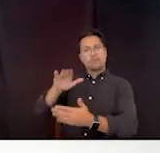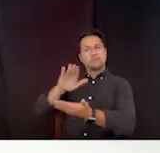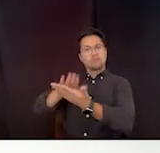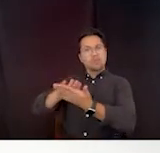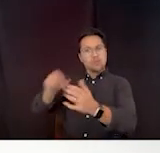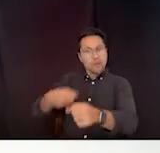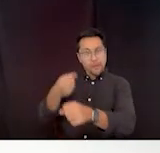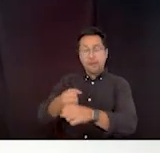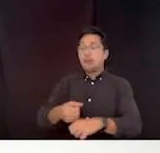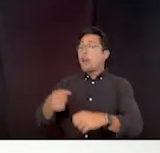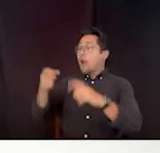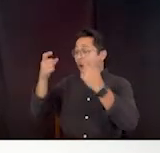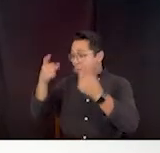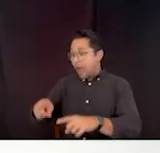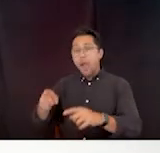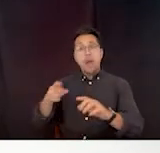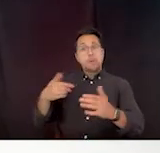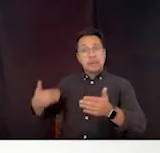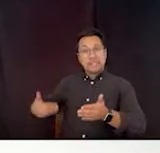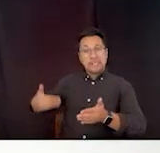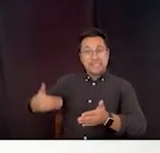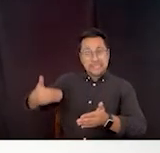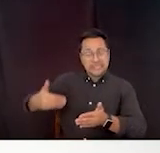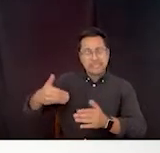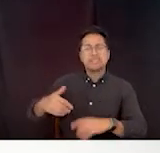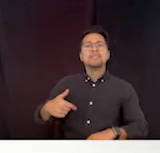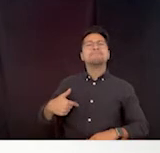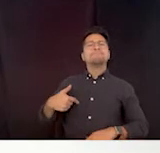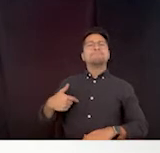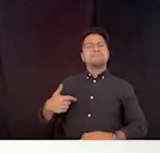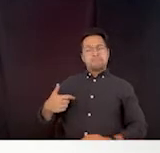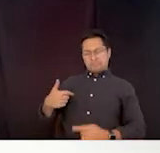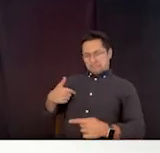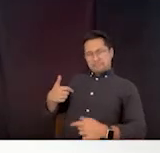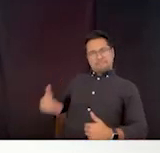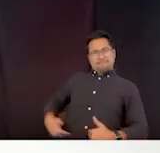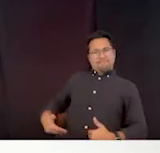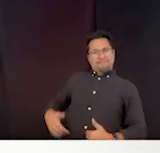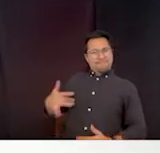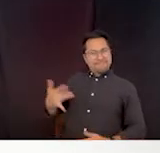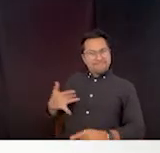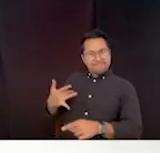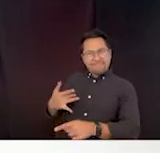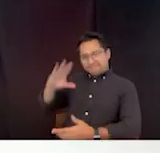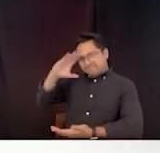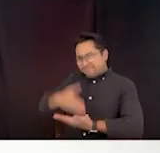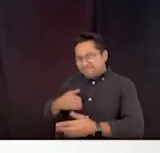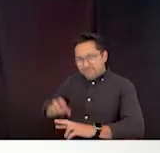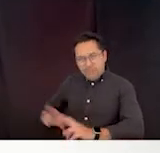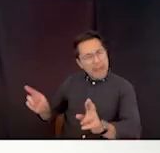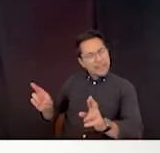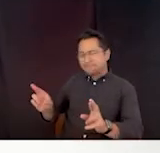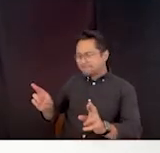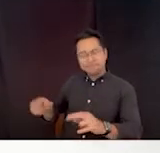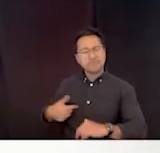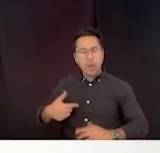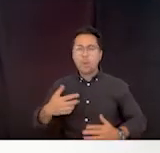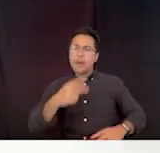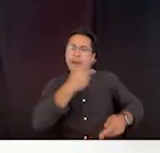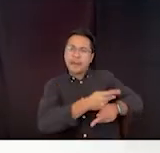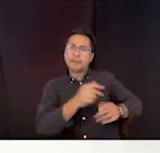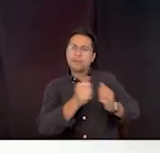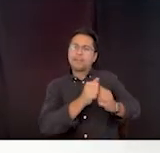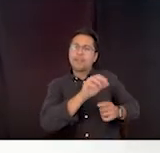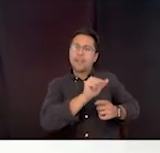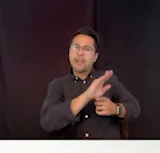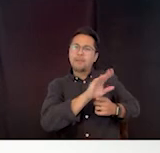And once the beginning of the school year came, I was like, I just didn't feel like he was ready yet. So I wanted to keep him in his ABA for the rest of that